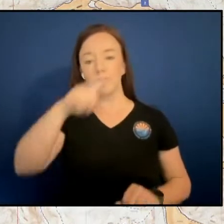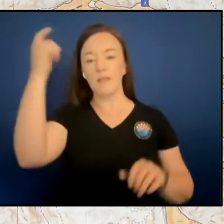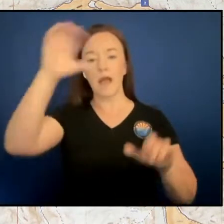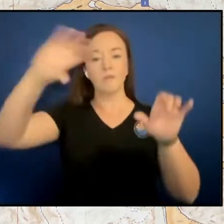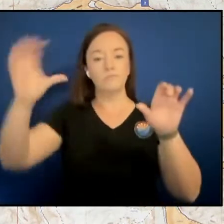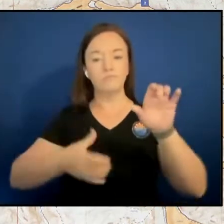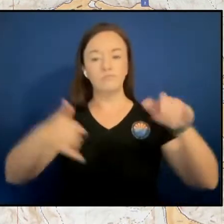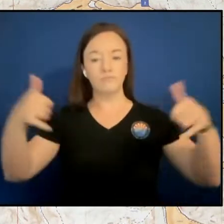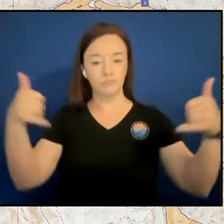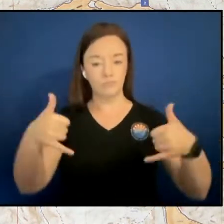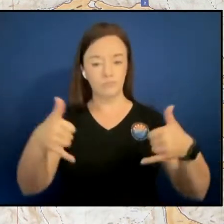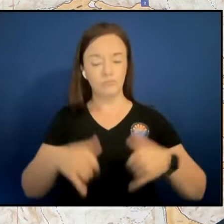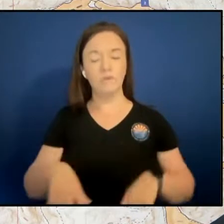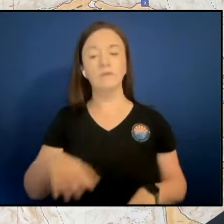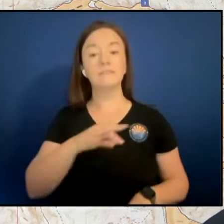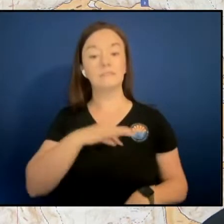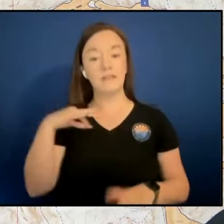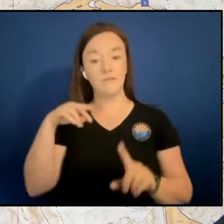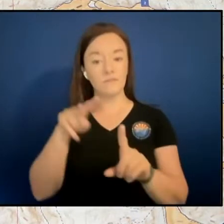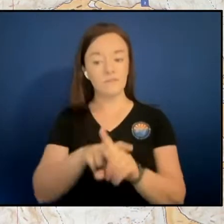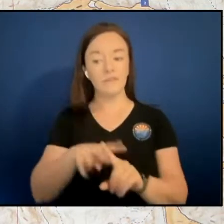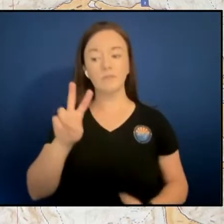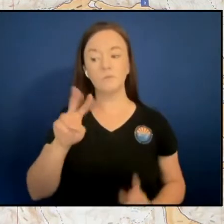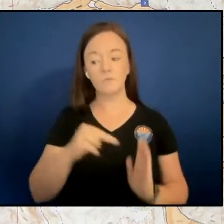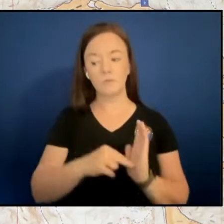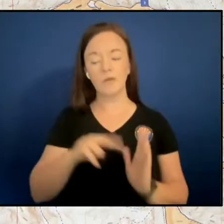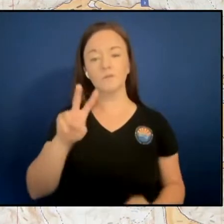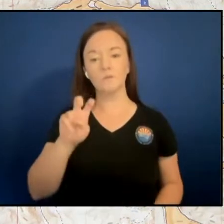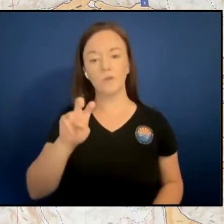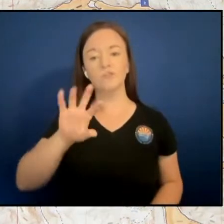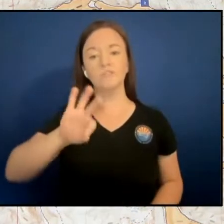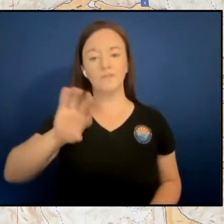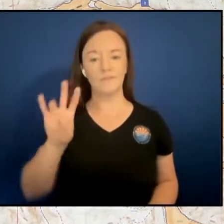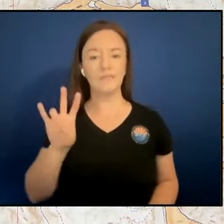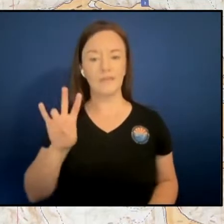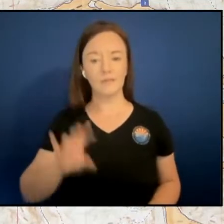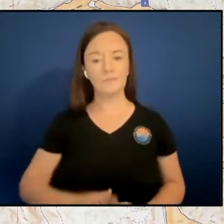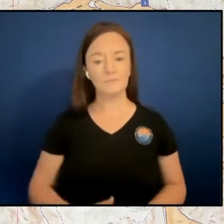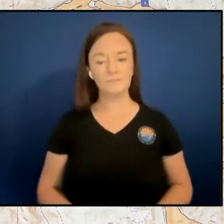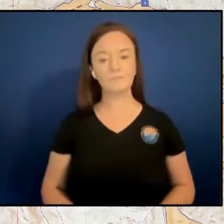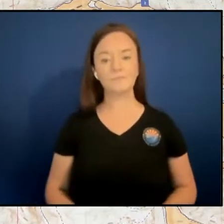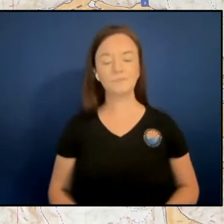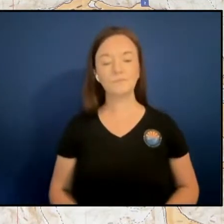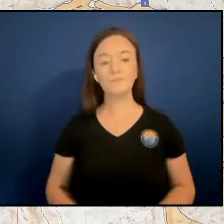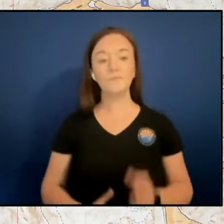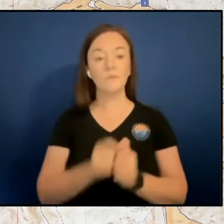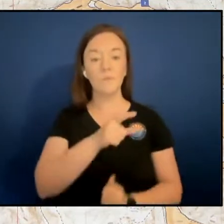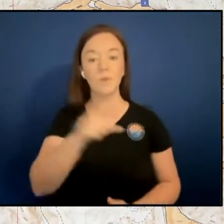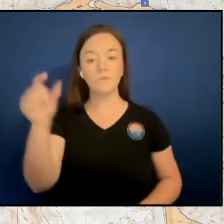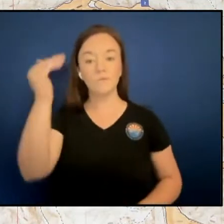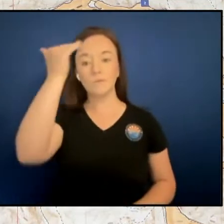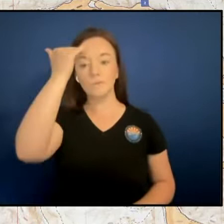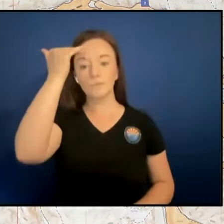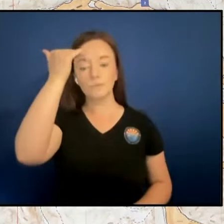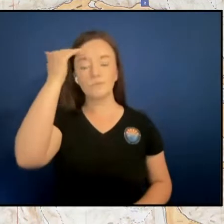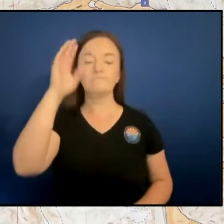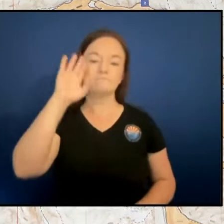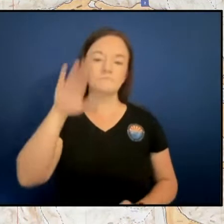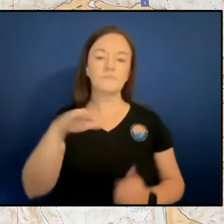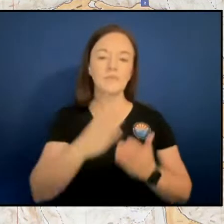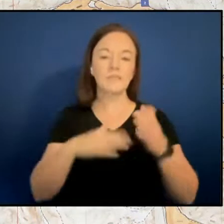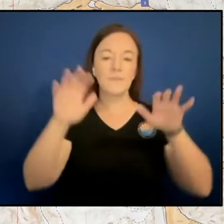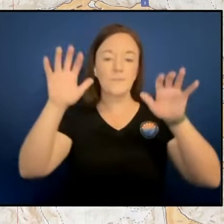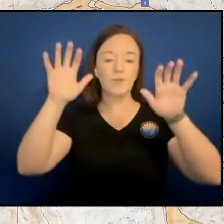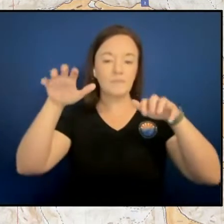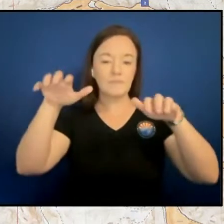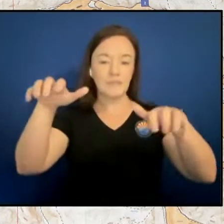2,279 personnel assigned to the incident. So as most of you are probably aware, there was some precipitation over the